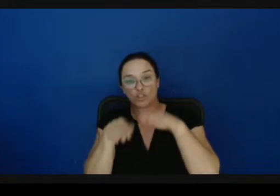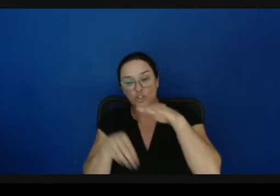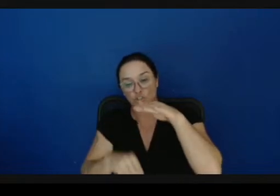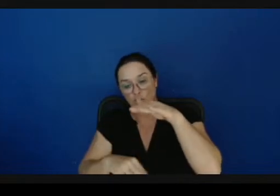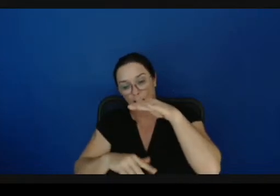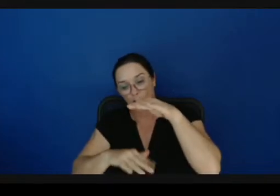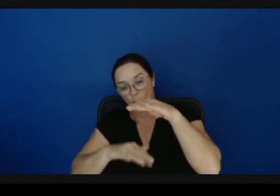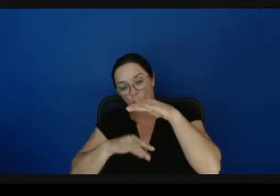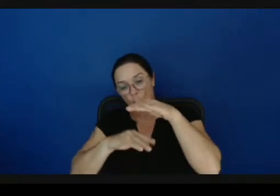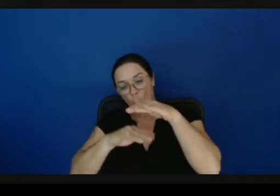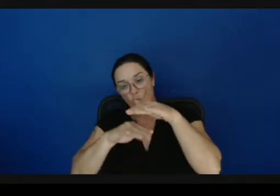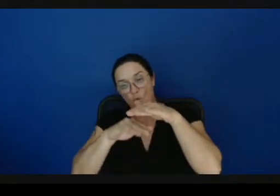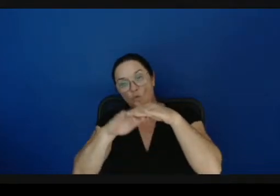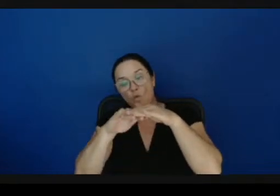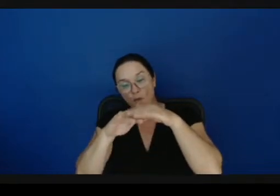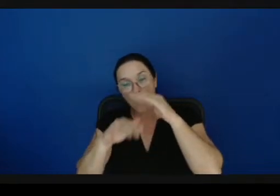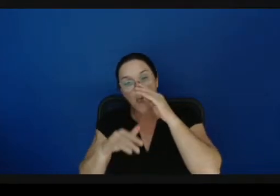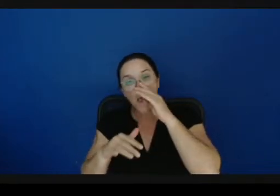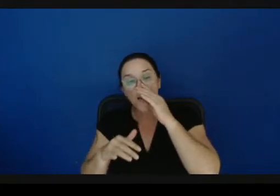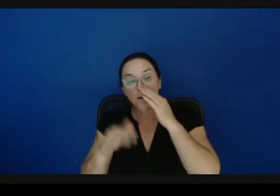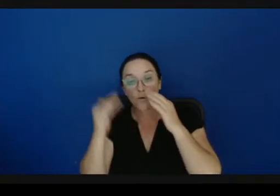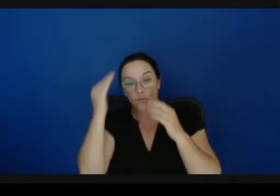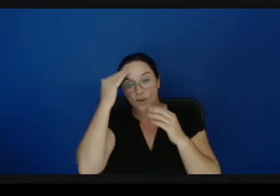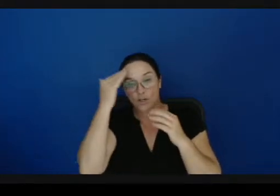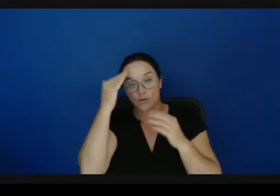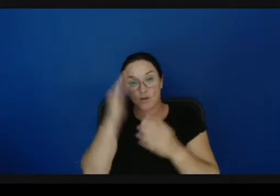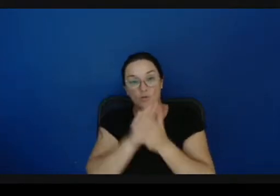antennas out that, you know, it's really getting closer.